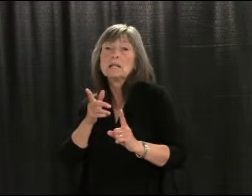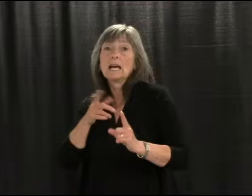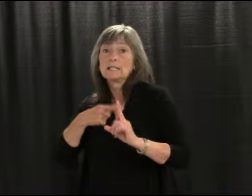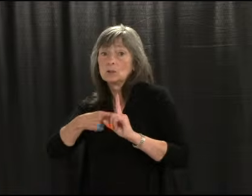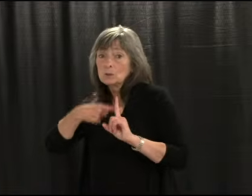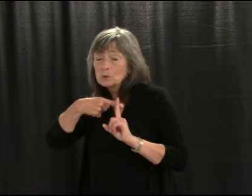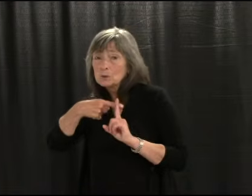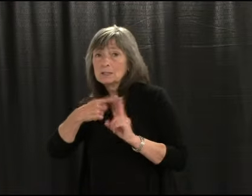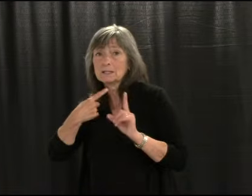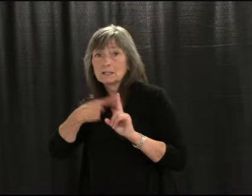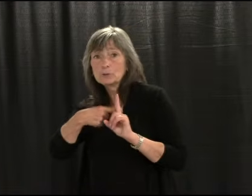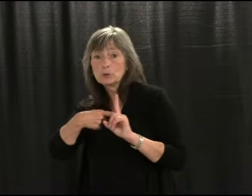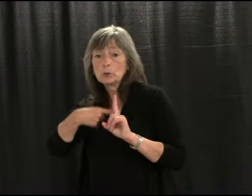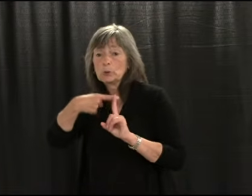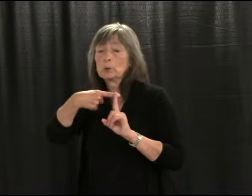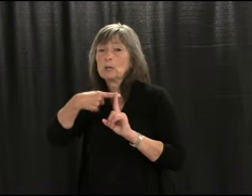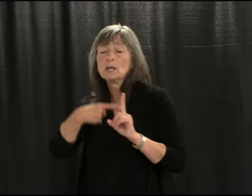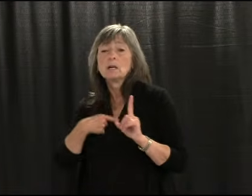temperatures.